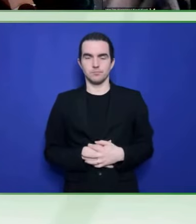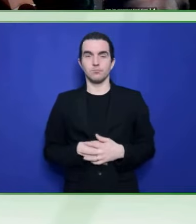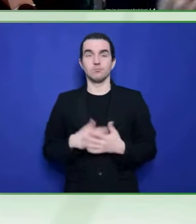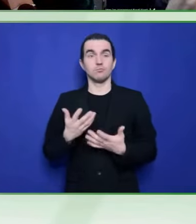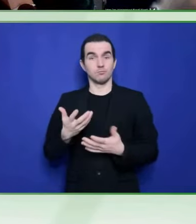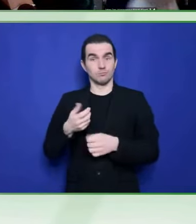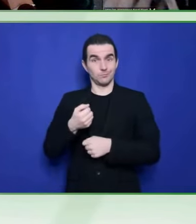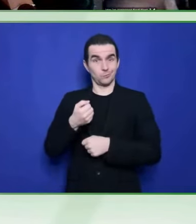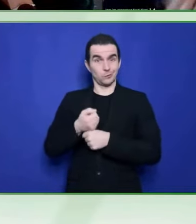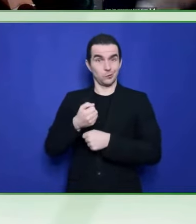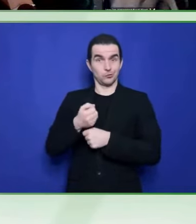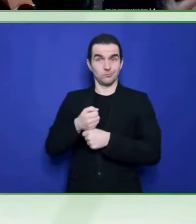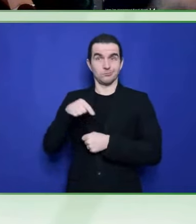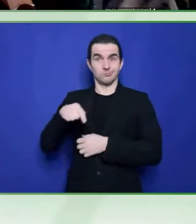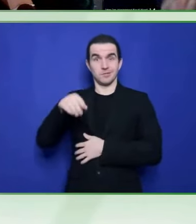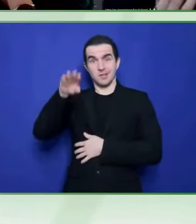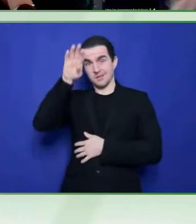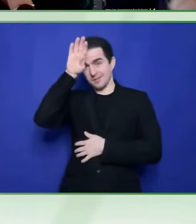social